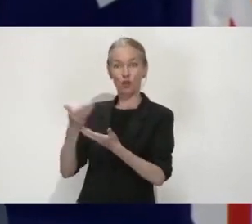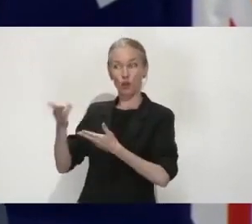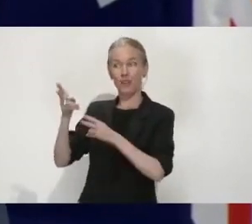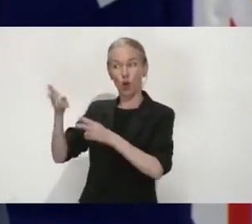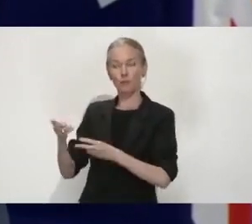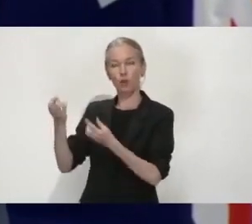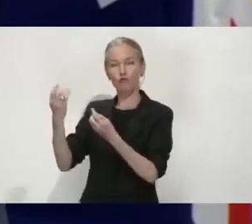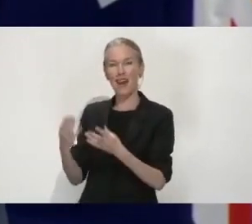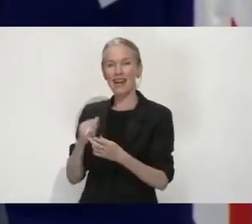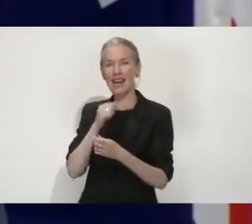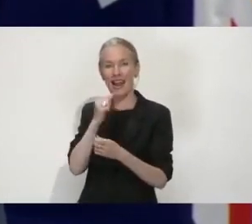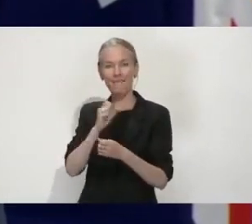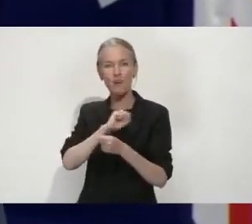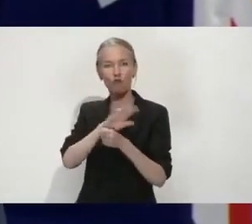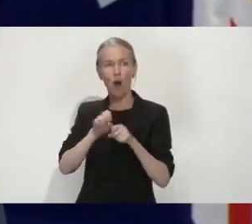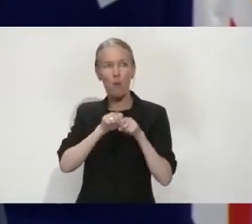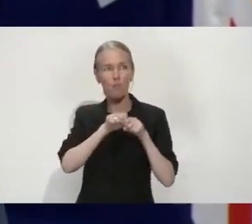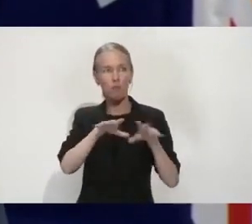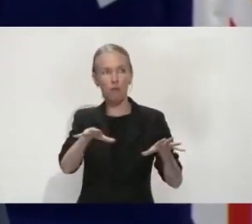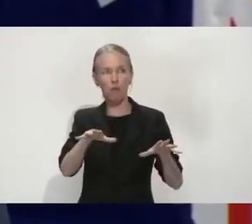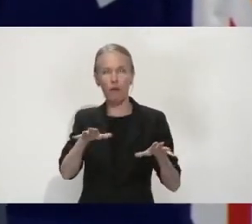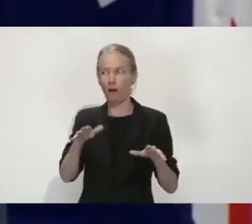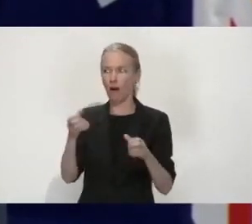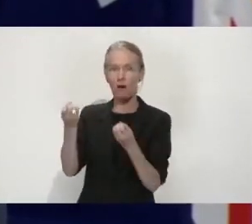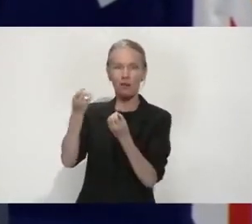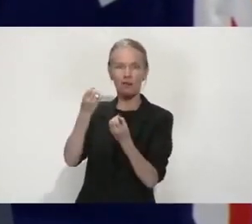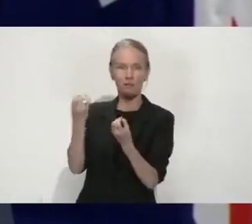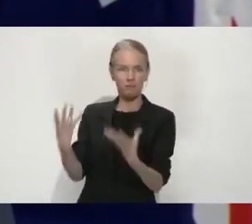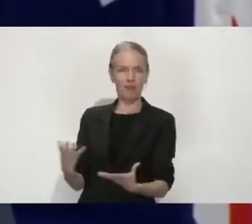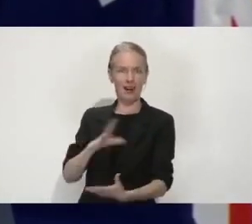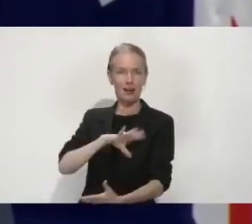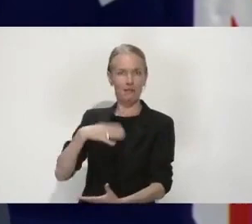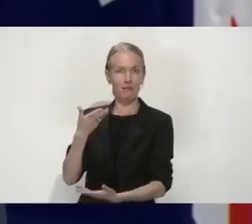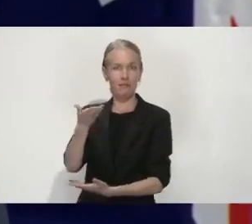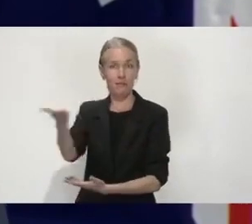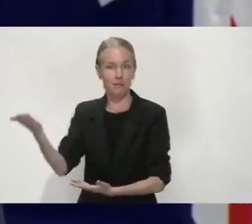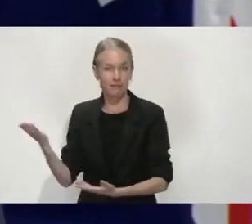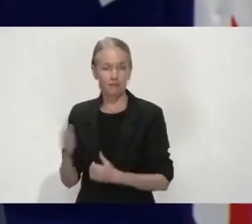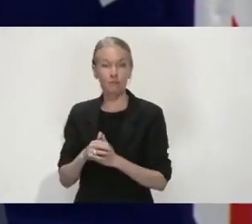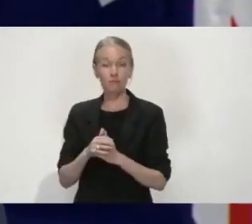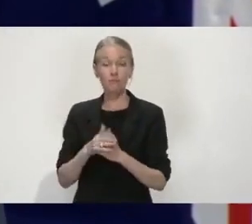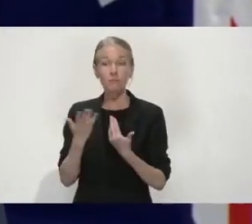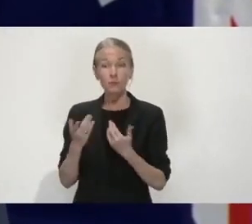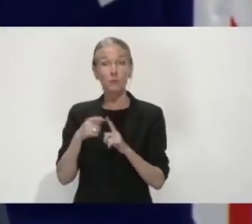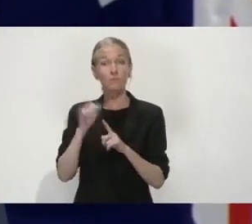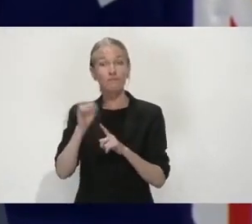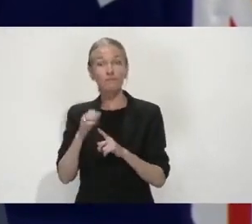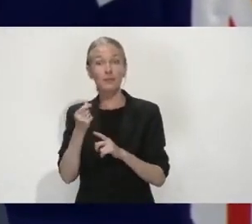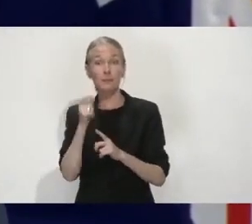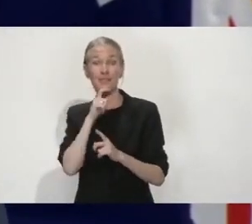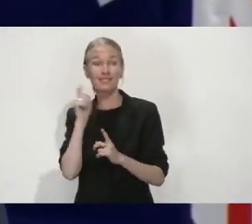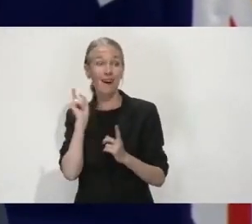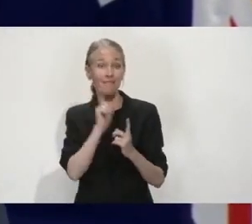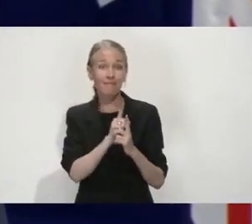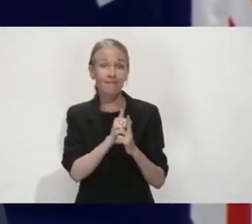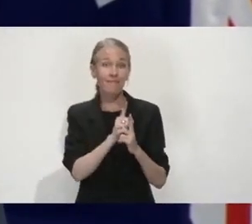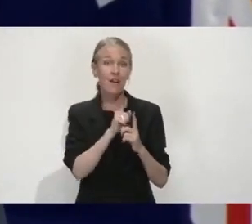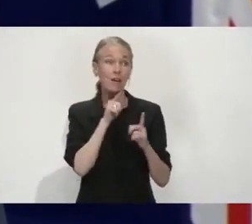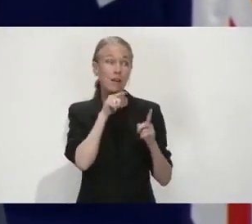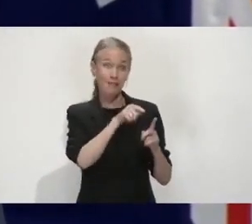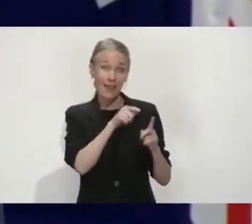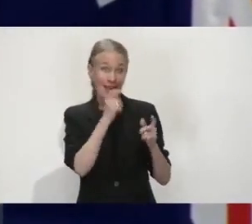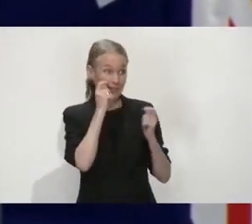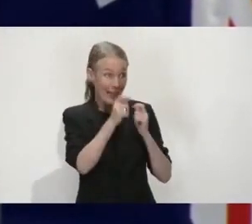not just about those who are doing samples, doing testing, administration of medical facilities. It's actually also about the follow-up care.